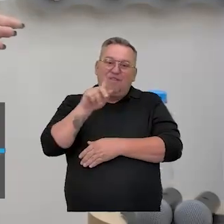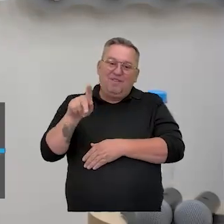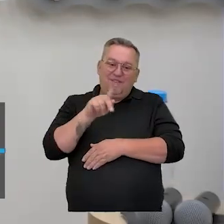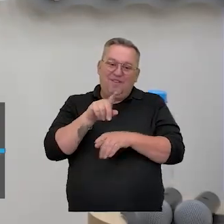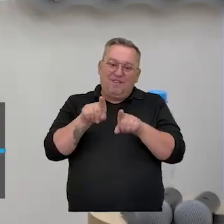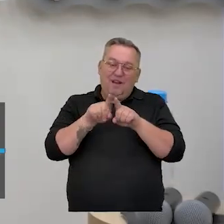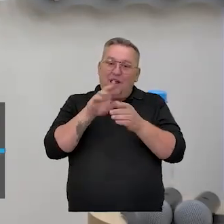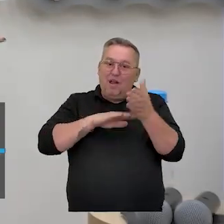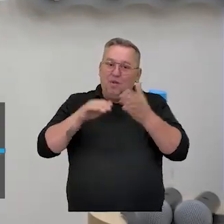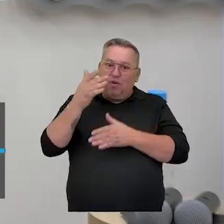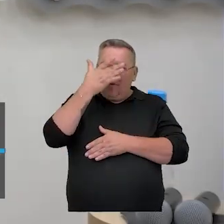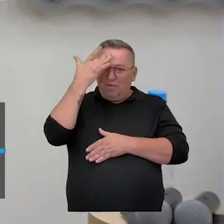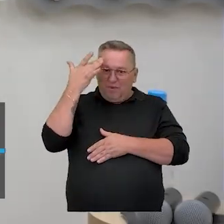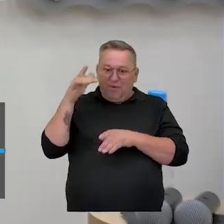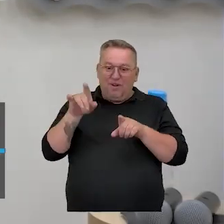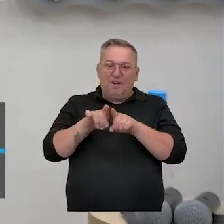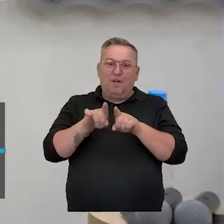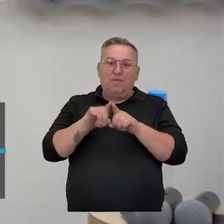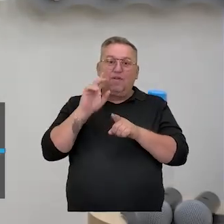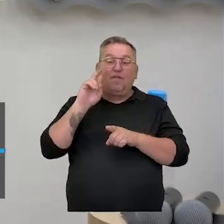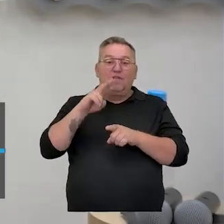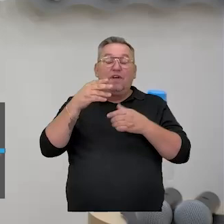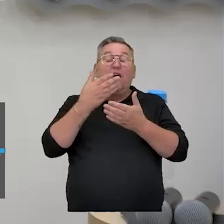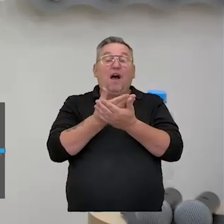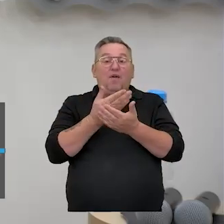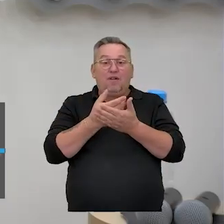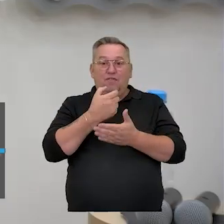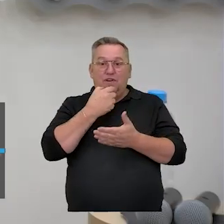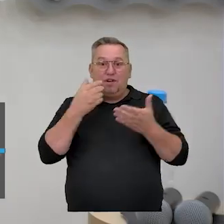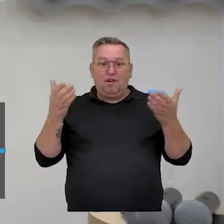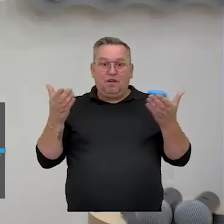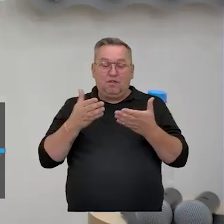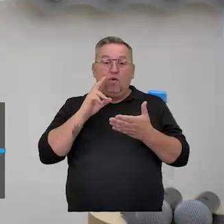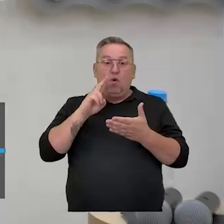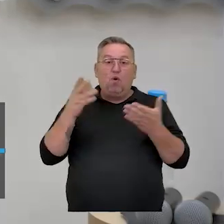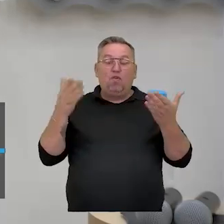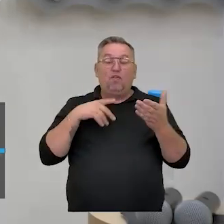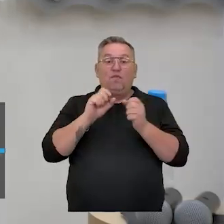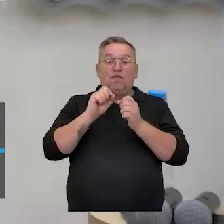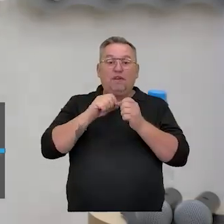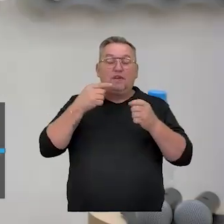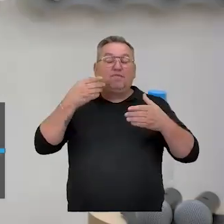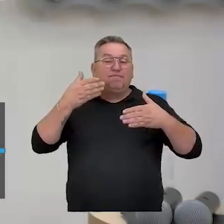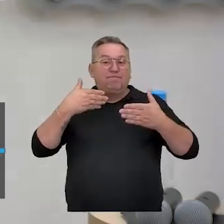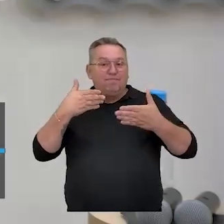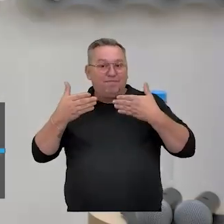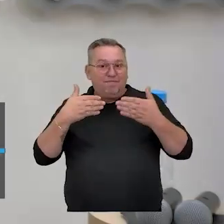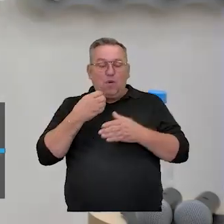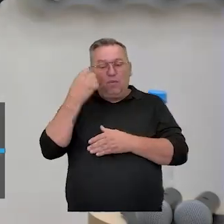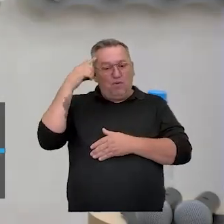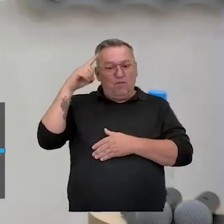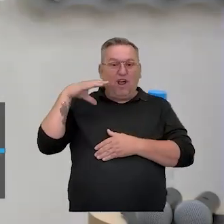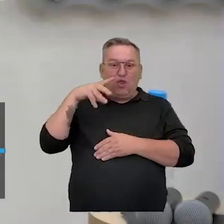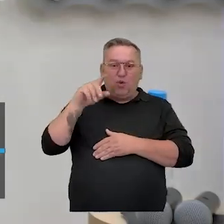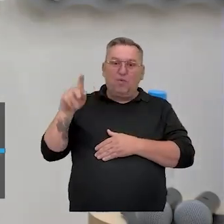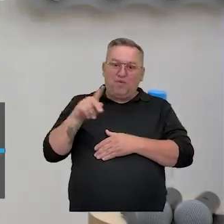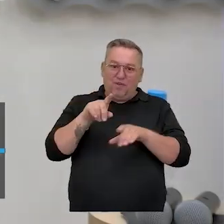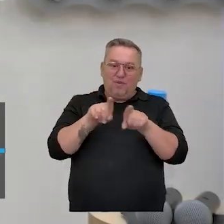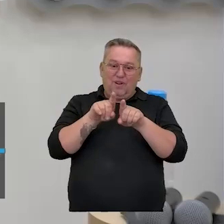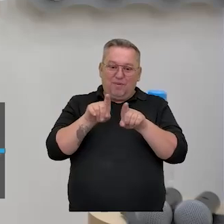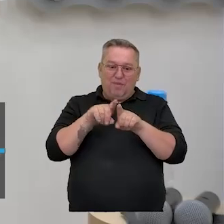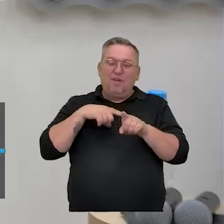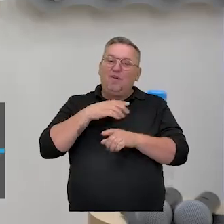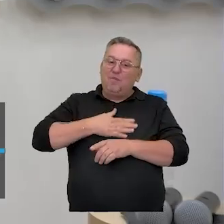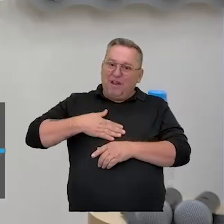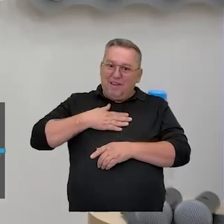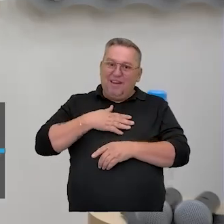and everyone that's listening to our class today. It's a pleasure to be with you. Então, bom dia a todos, né? Todos os professores, estudantes que estão aí. É sempre um